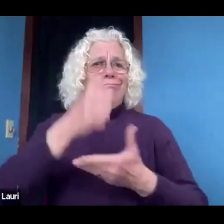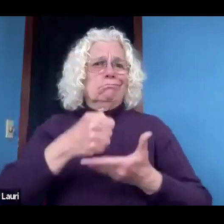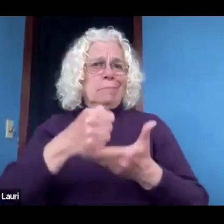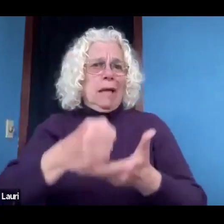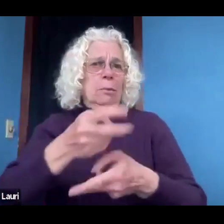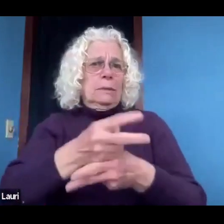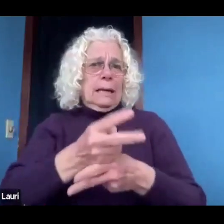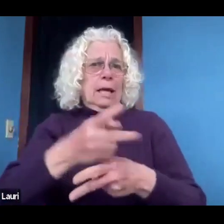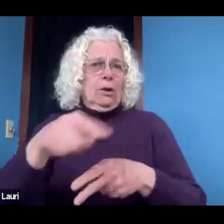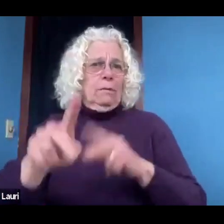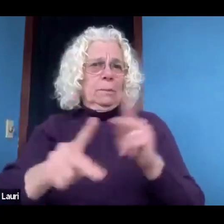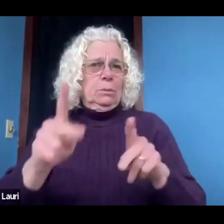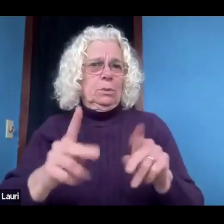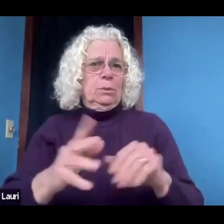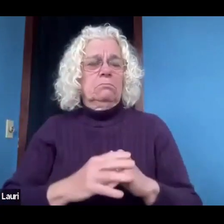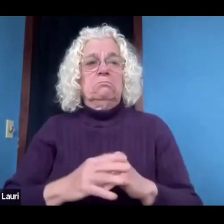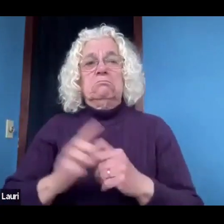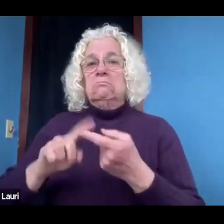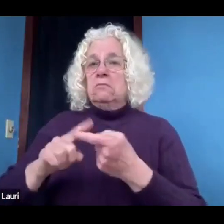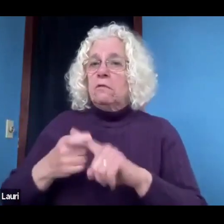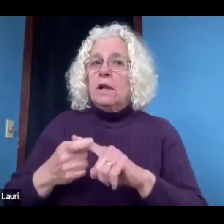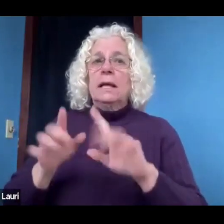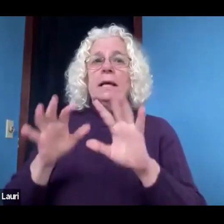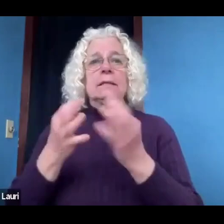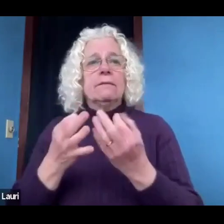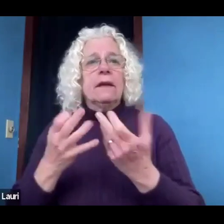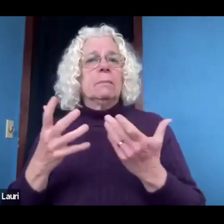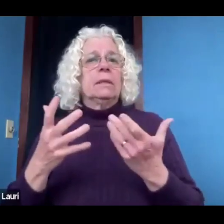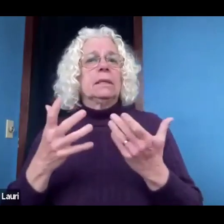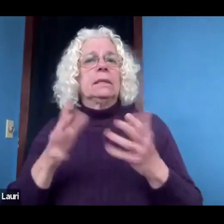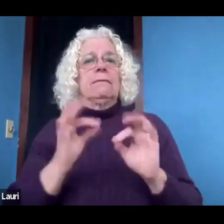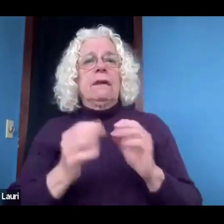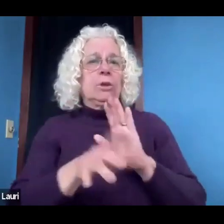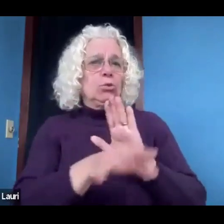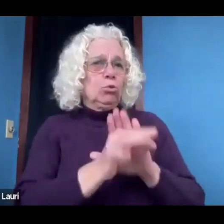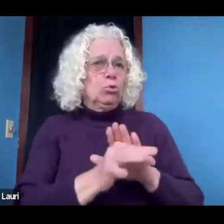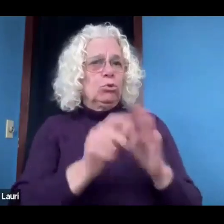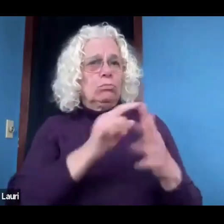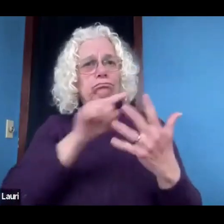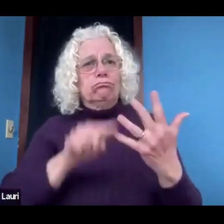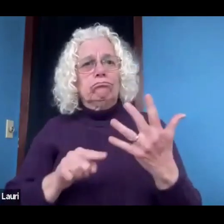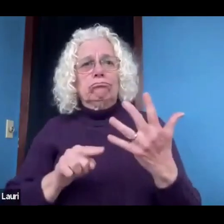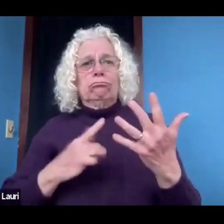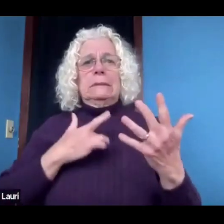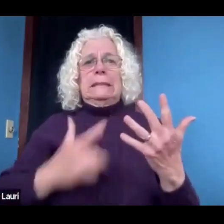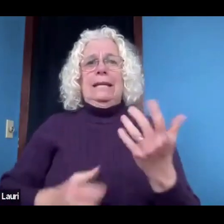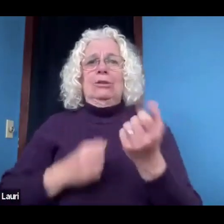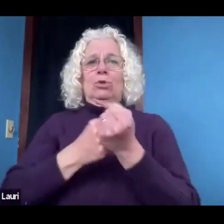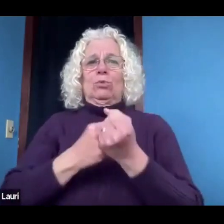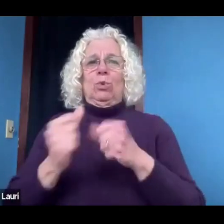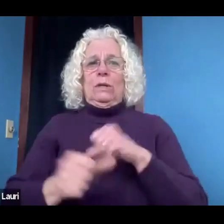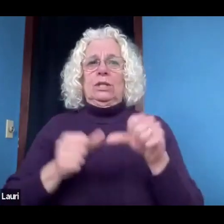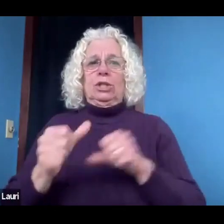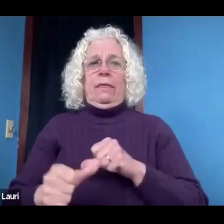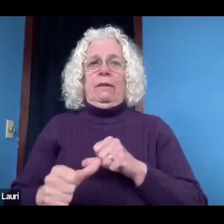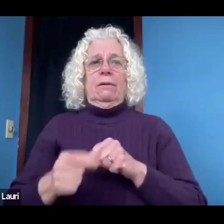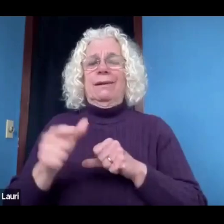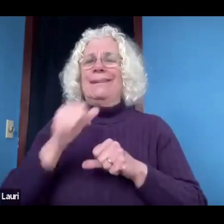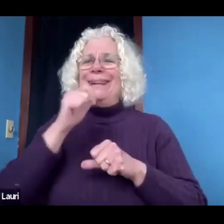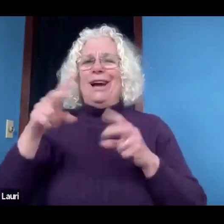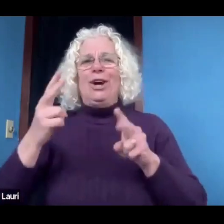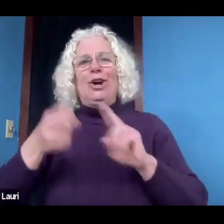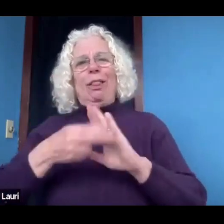people, individuals, friends, or family of choice, who are providing these informal supports may not identify as